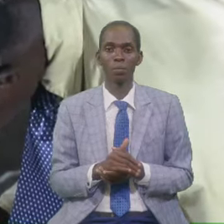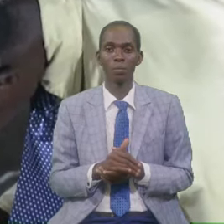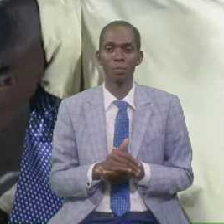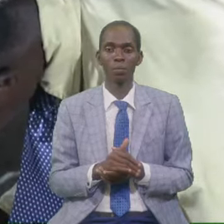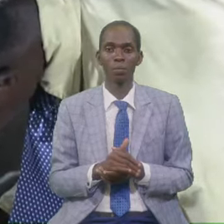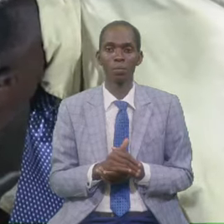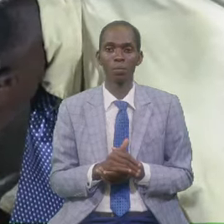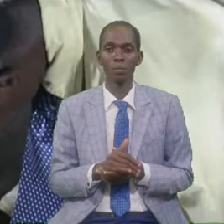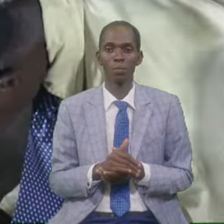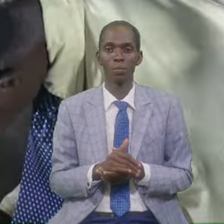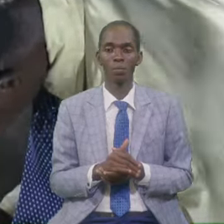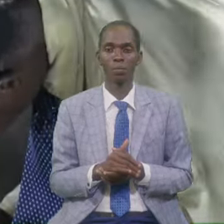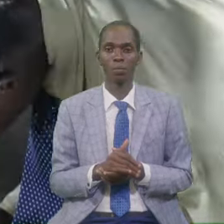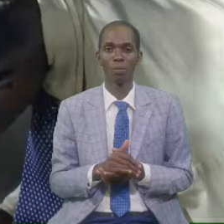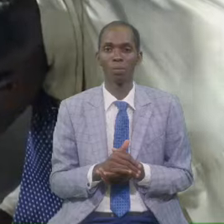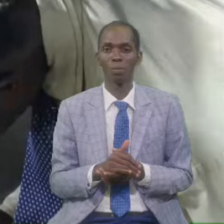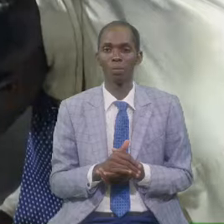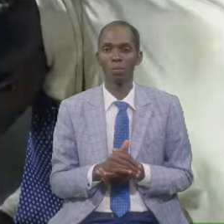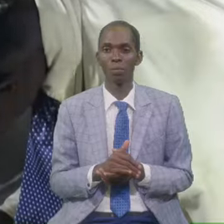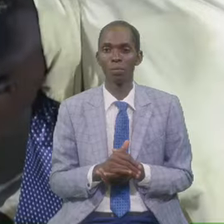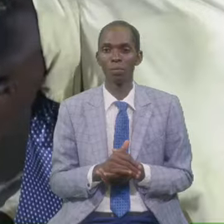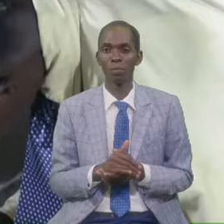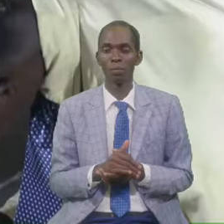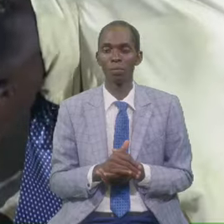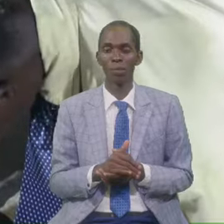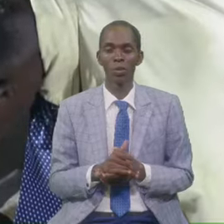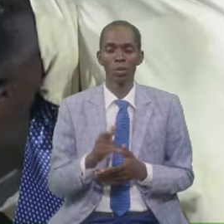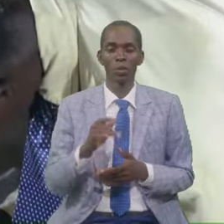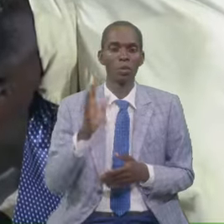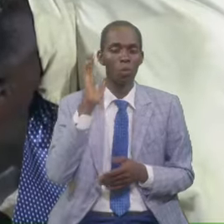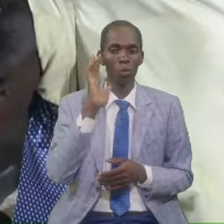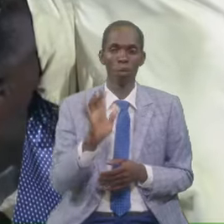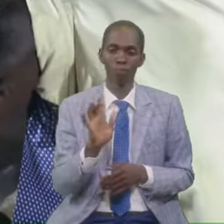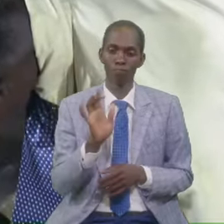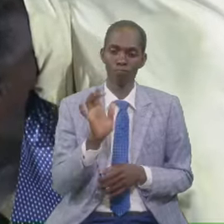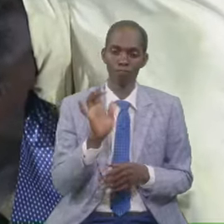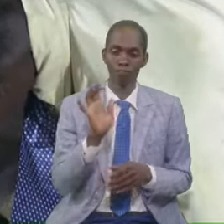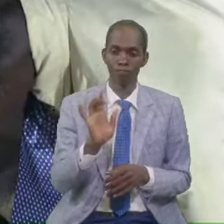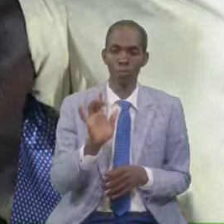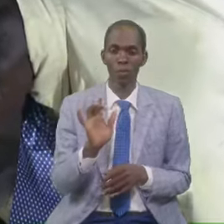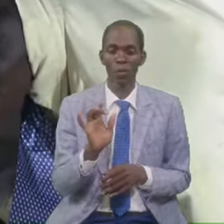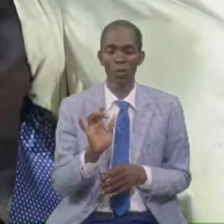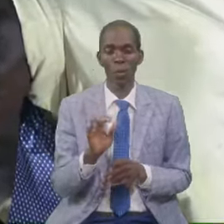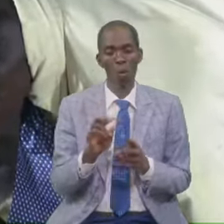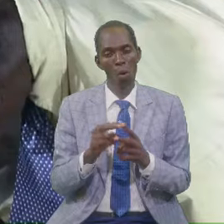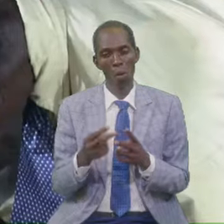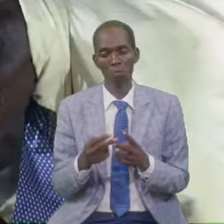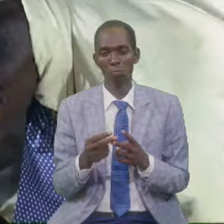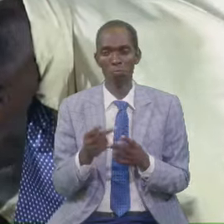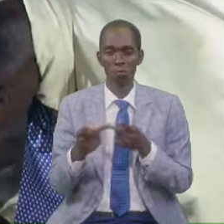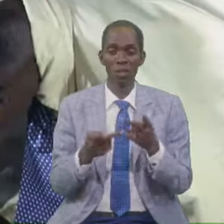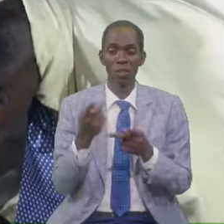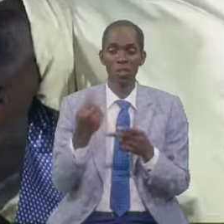your prayer. Please click or visit the link and fill out